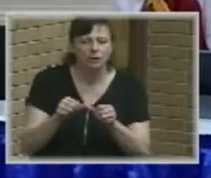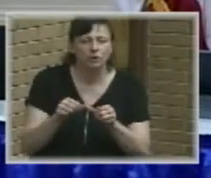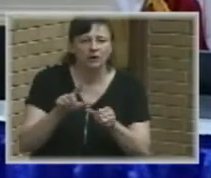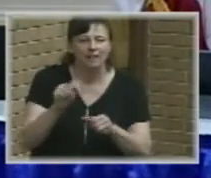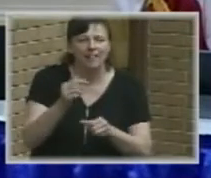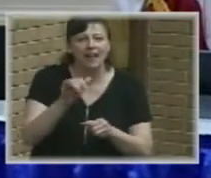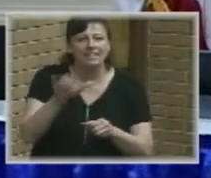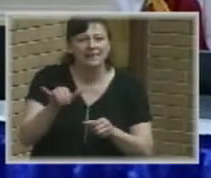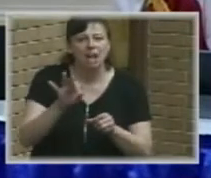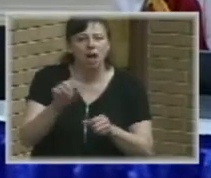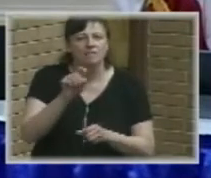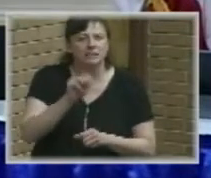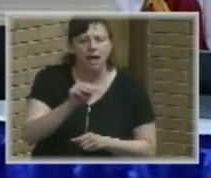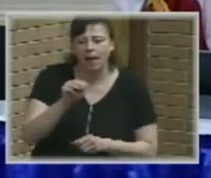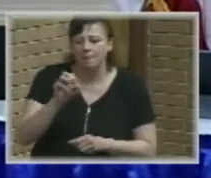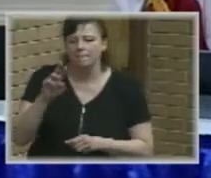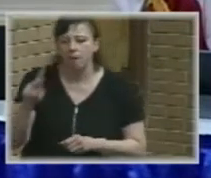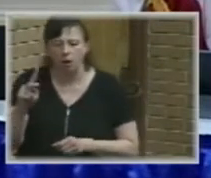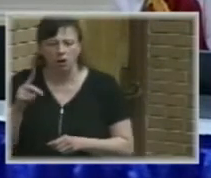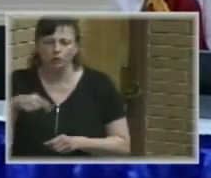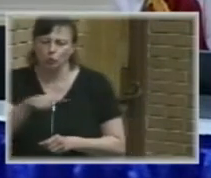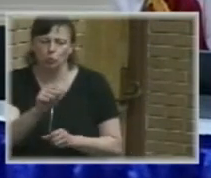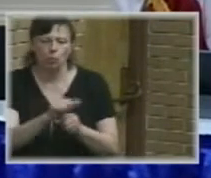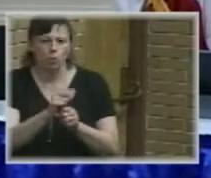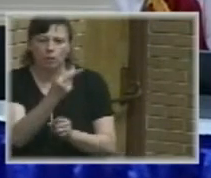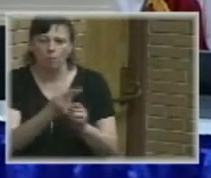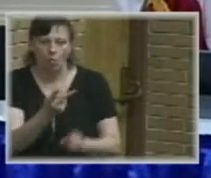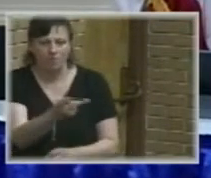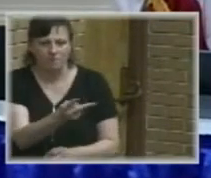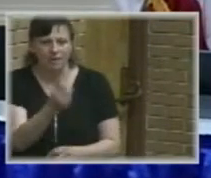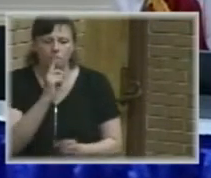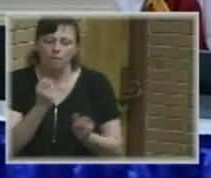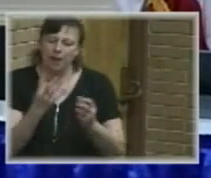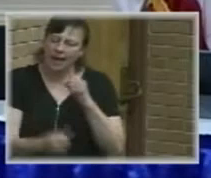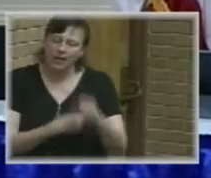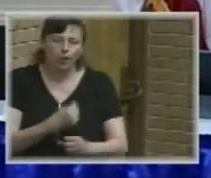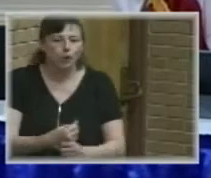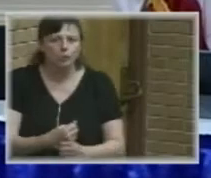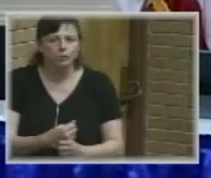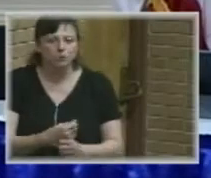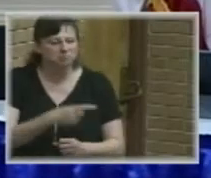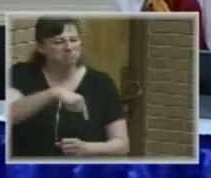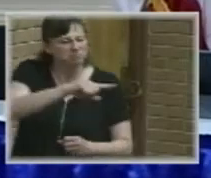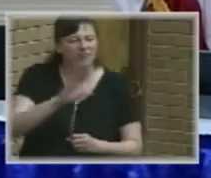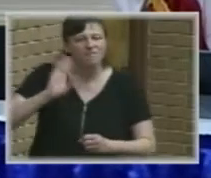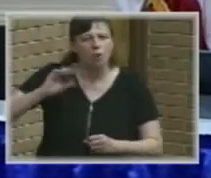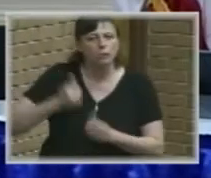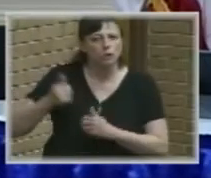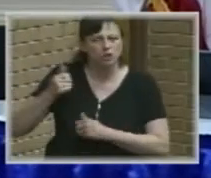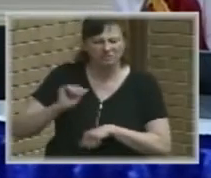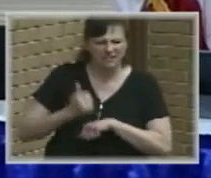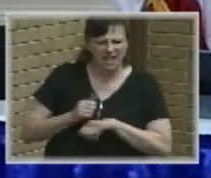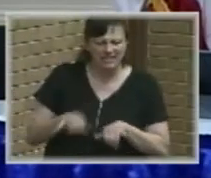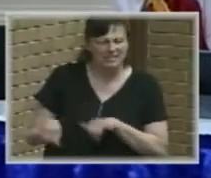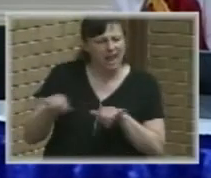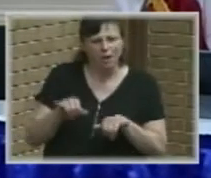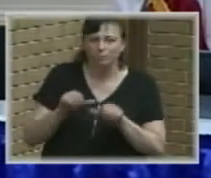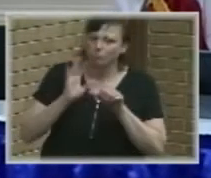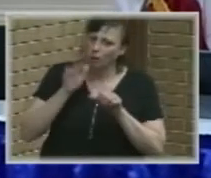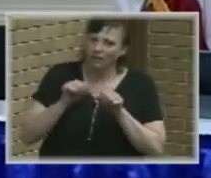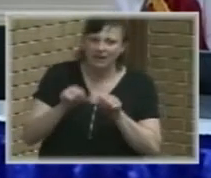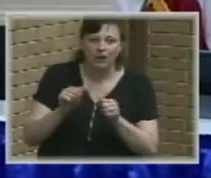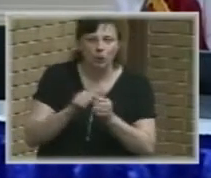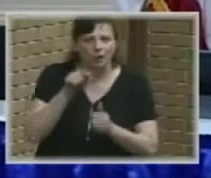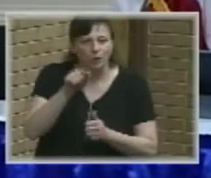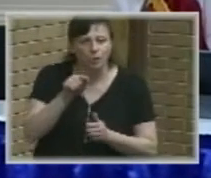Mark, with whom you have worked for many years. They set a standard that now will have your imprint. Best of luck,